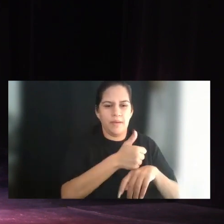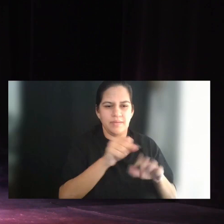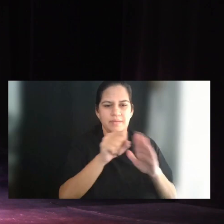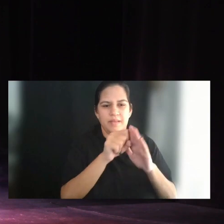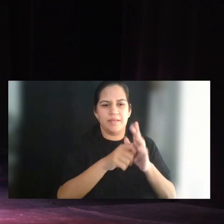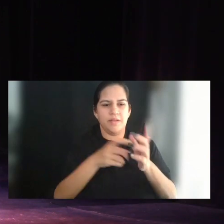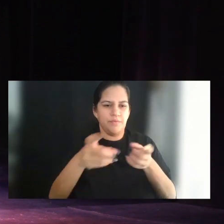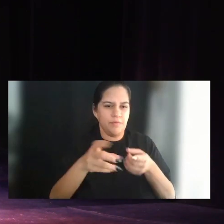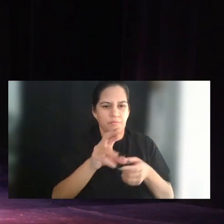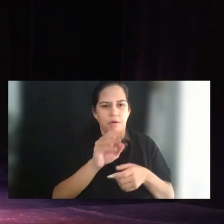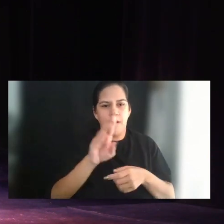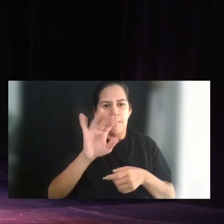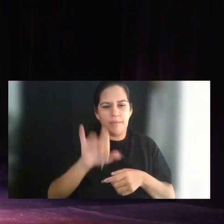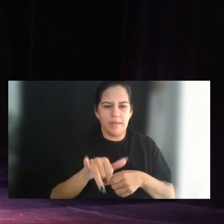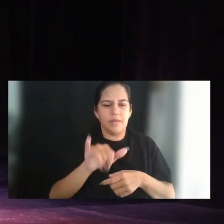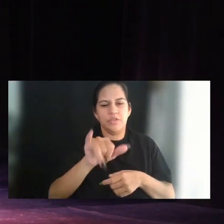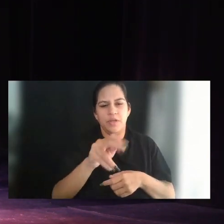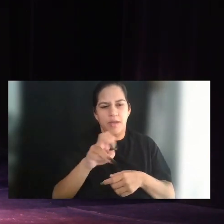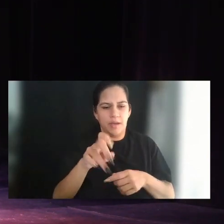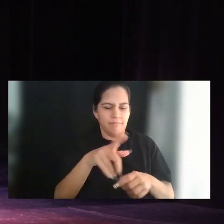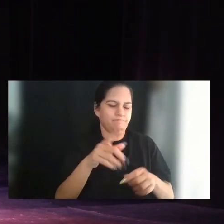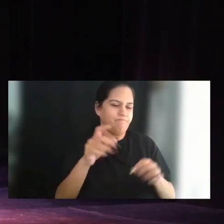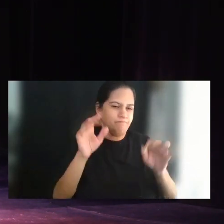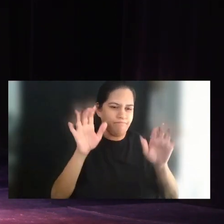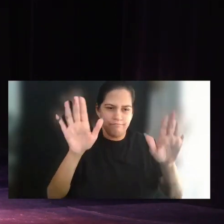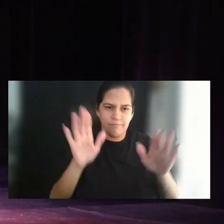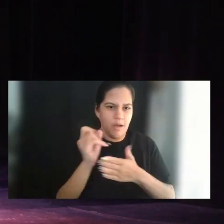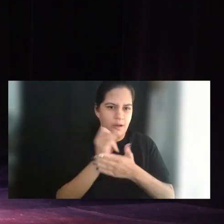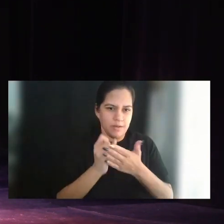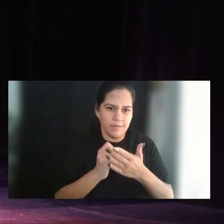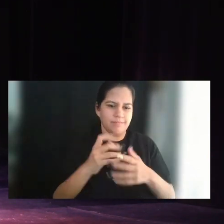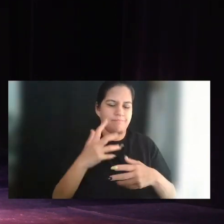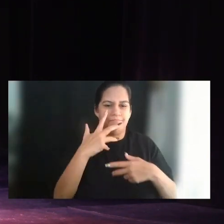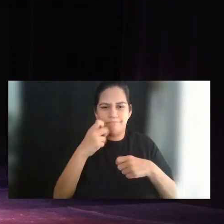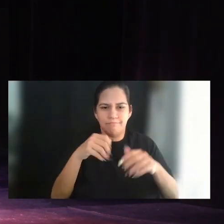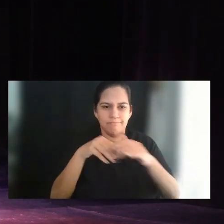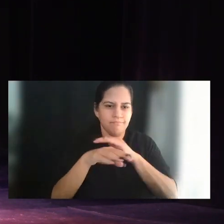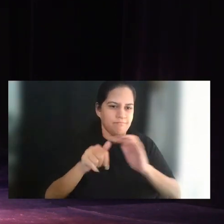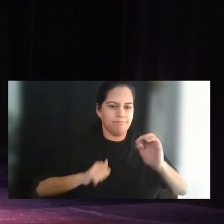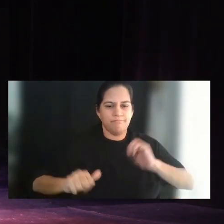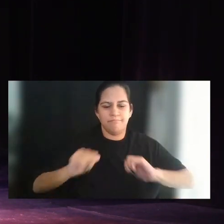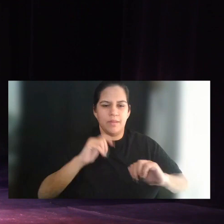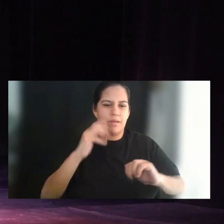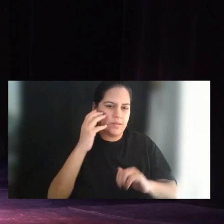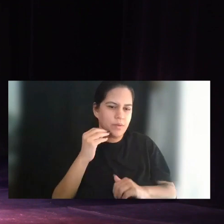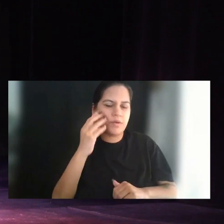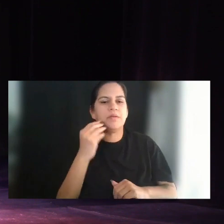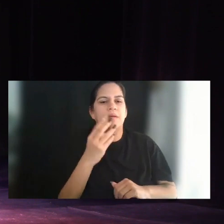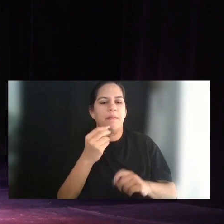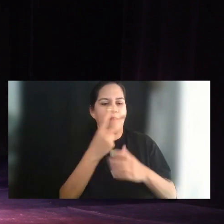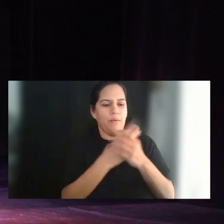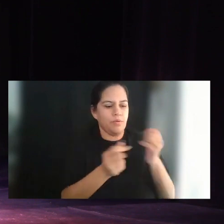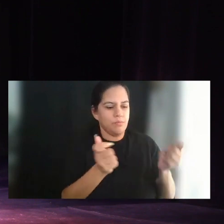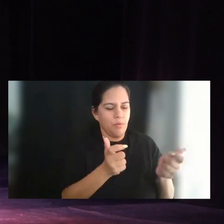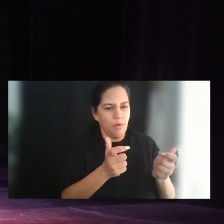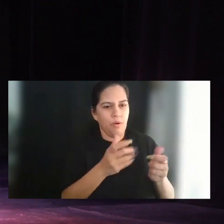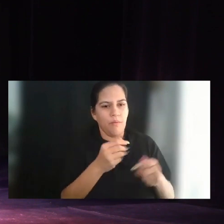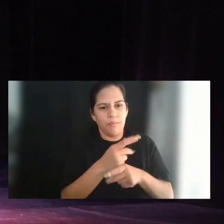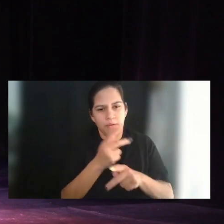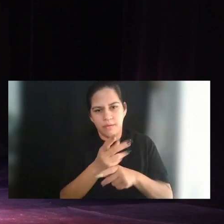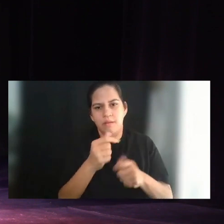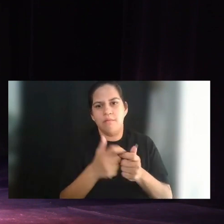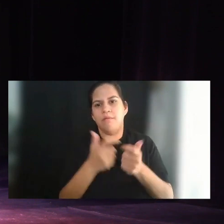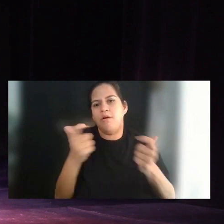multi-award-winning artist known for making politically bold and accessible theatrical experiences in both small indie productions and large theaters. As